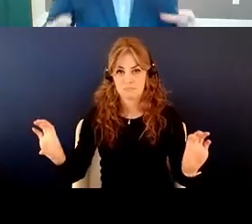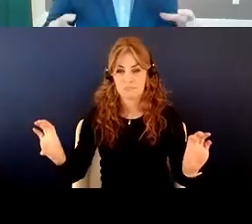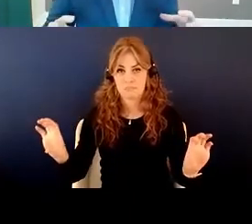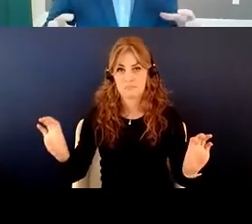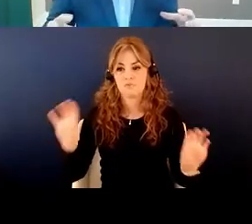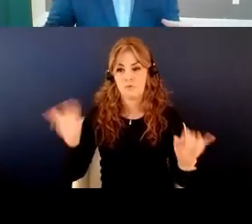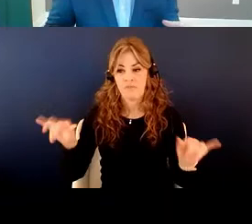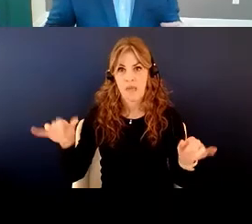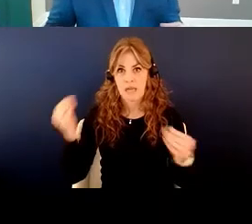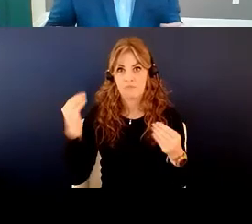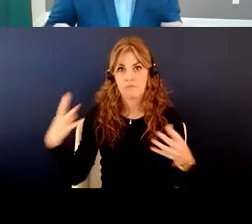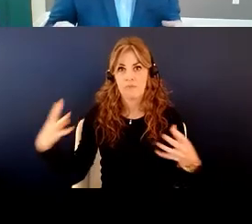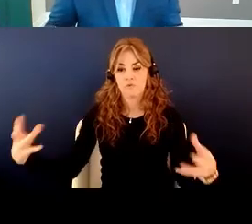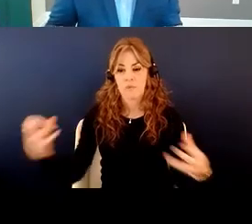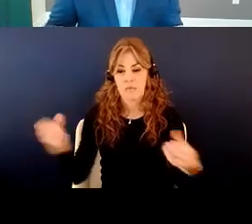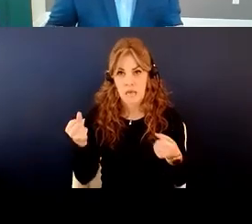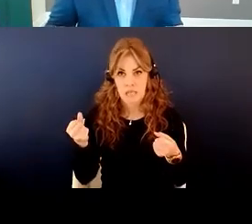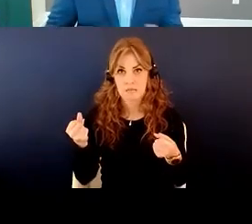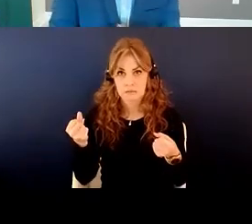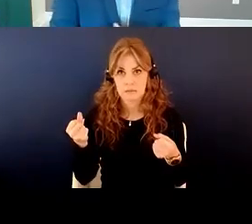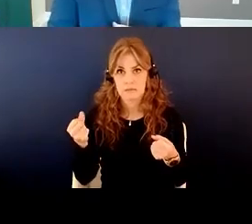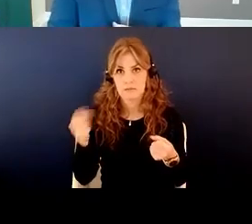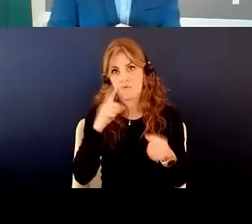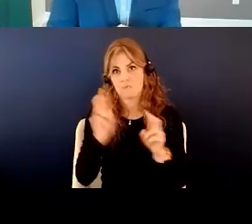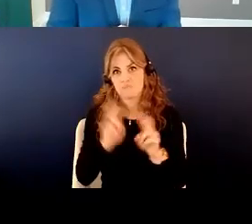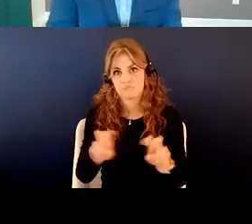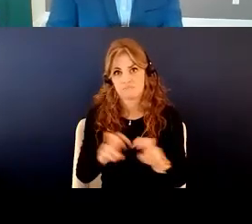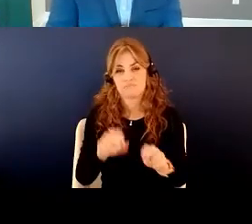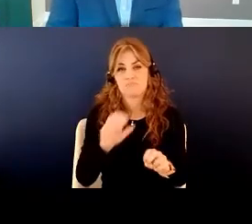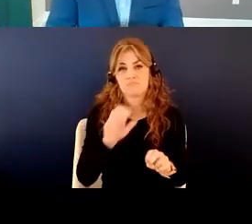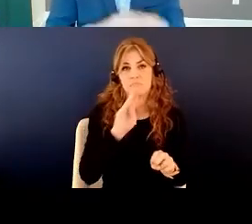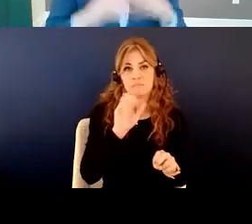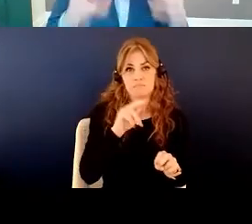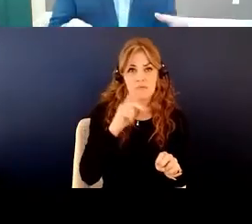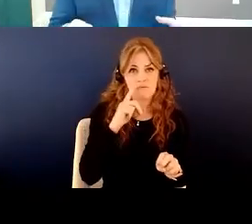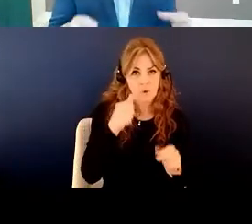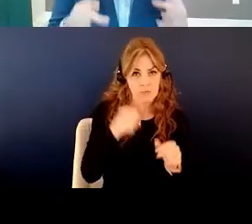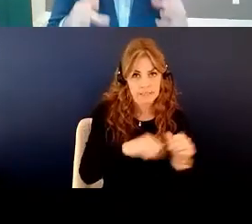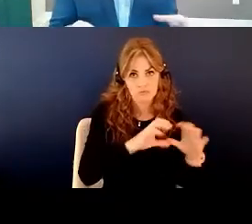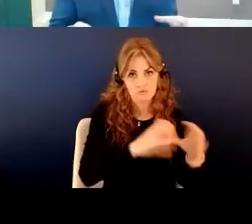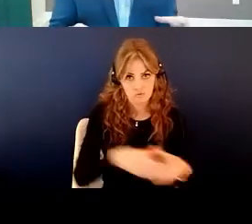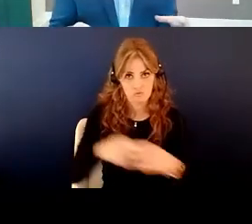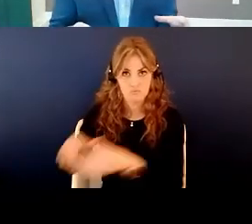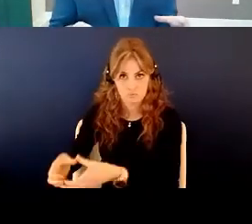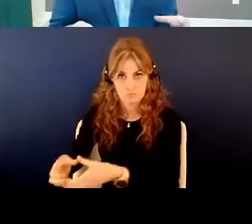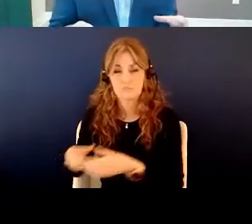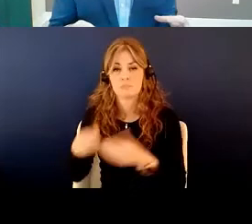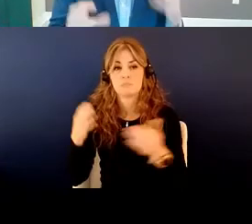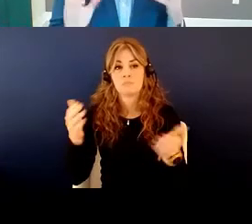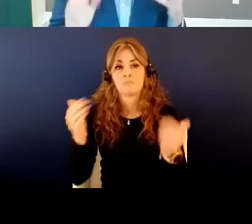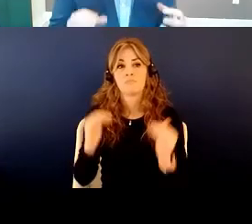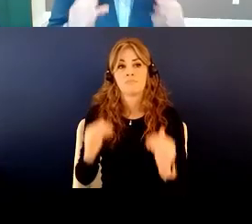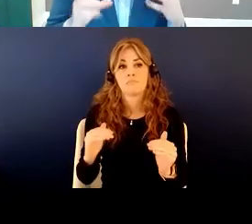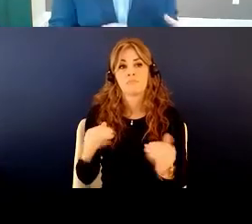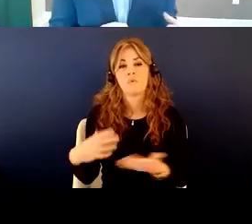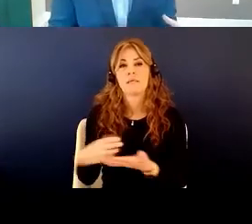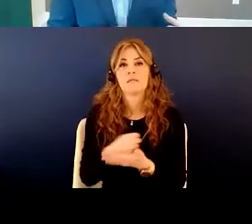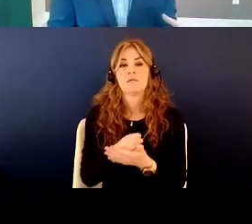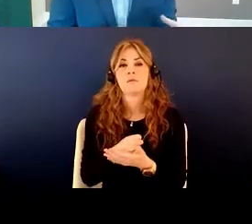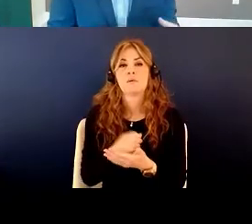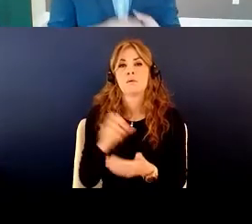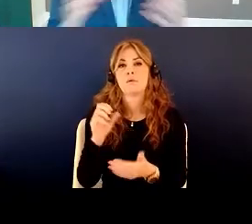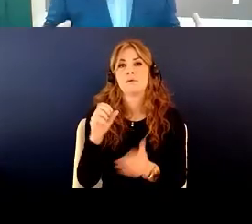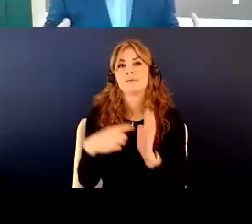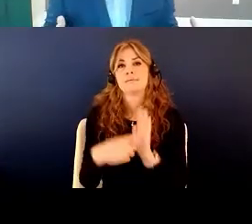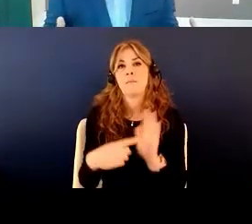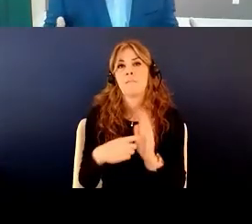be collecting as meta-analysts, the means for each group. Then we also need to collect the group's sample